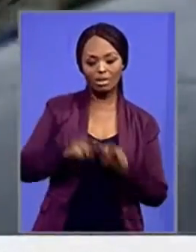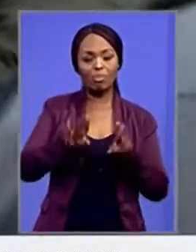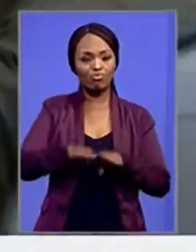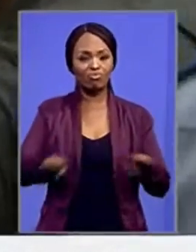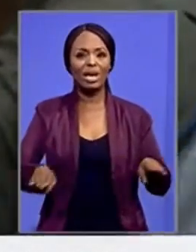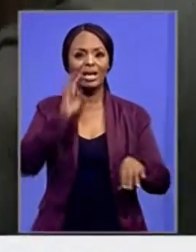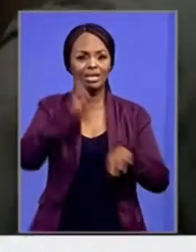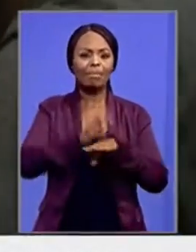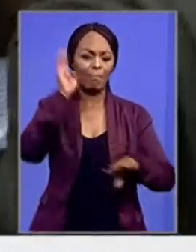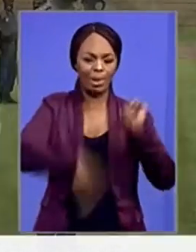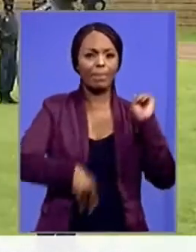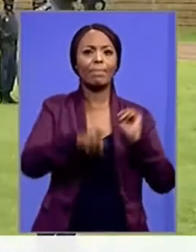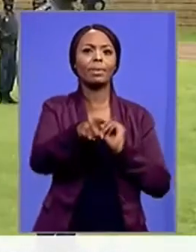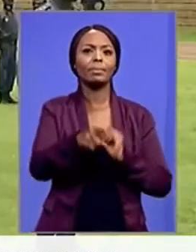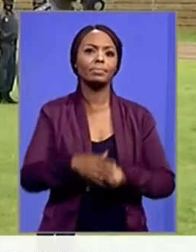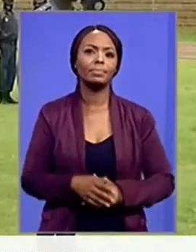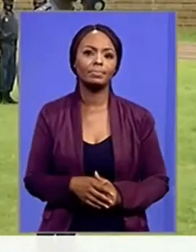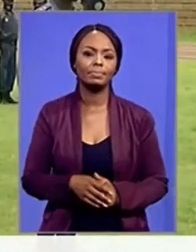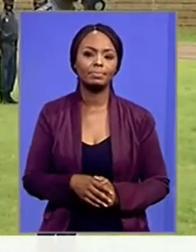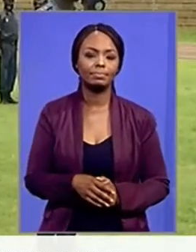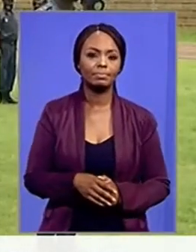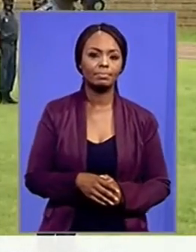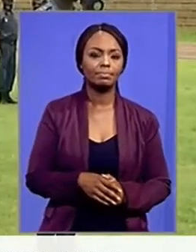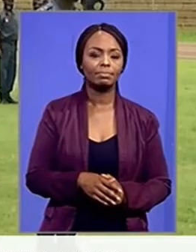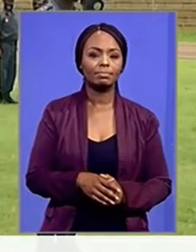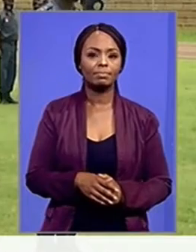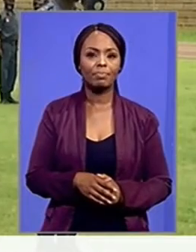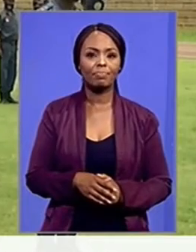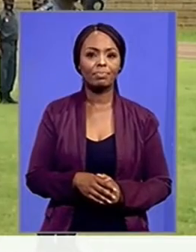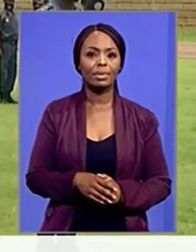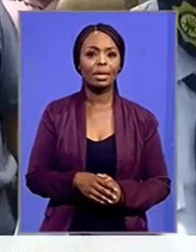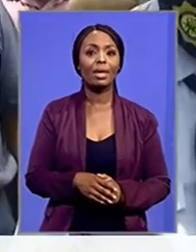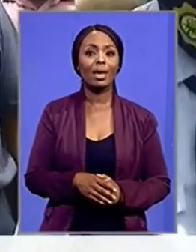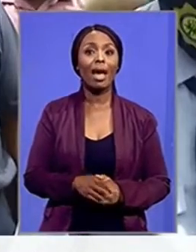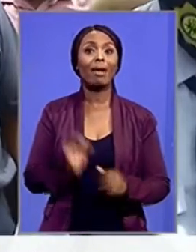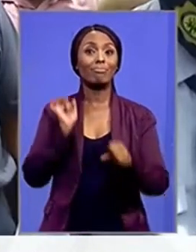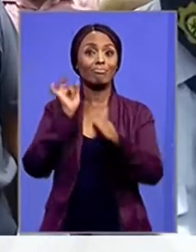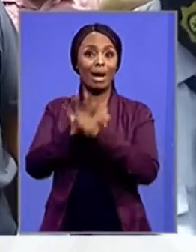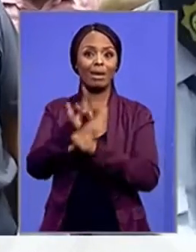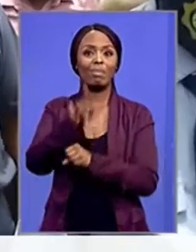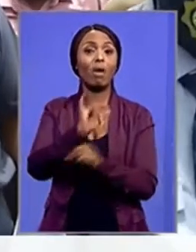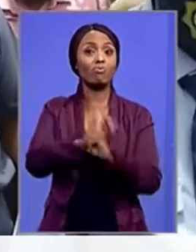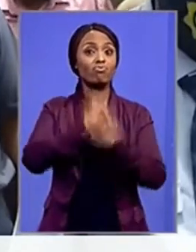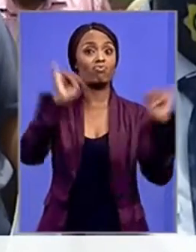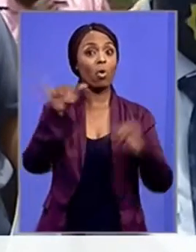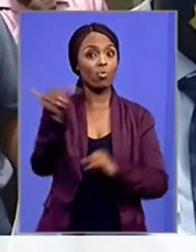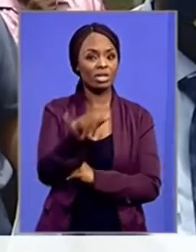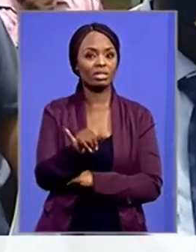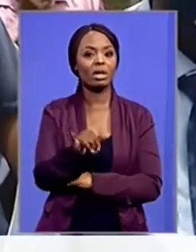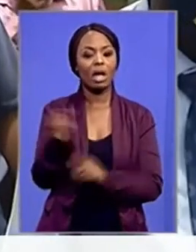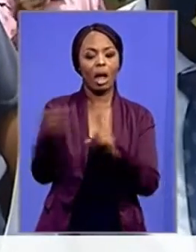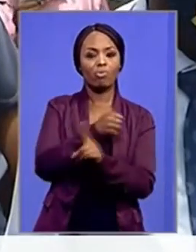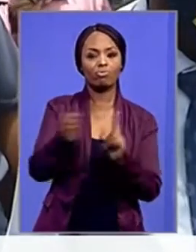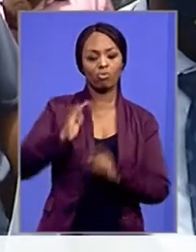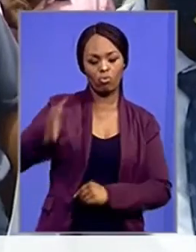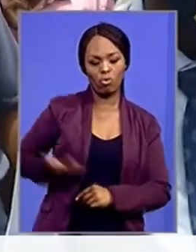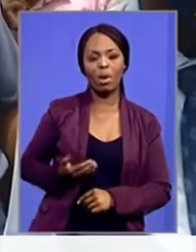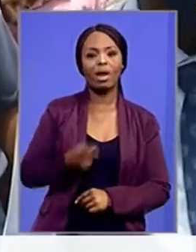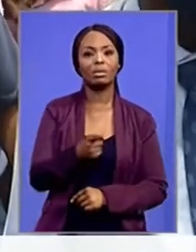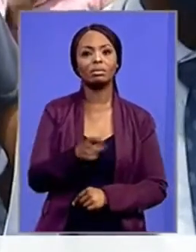jariswa boikarabelo ba ketso tsa bona. The other big pandemic is the abuse of women by men. So